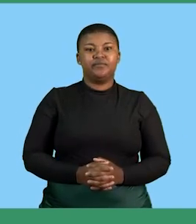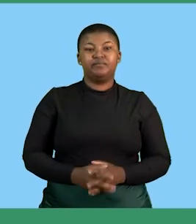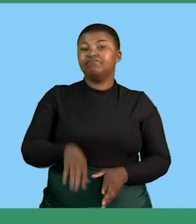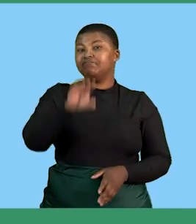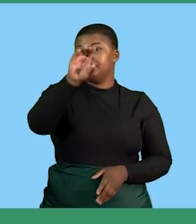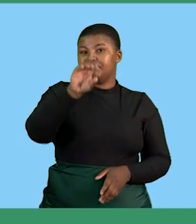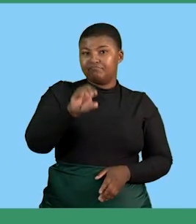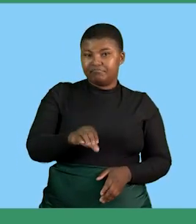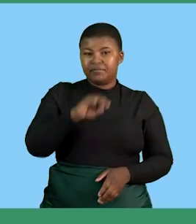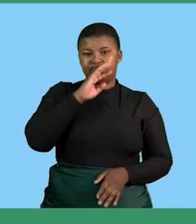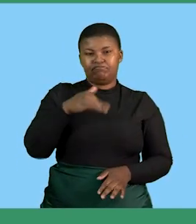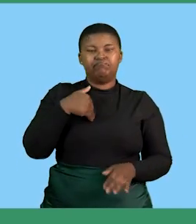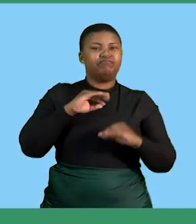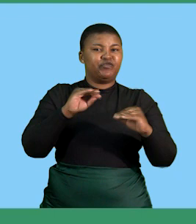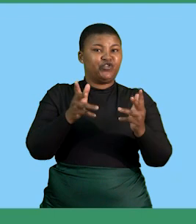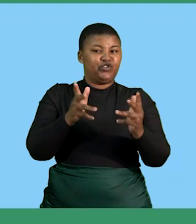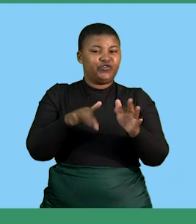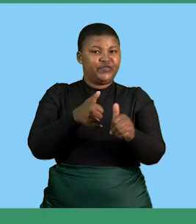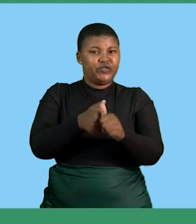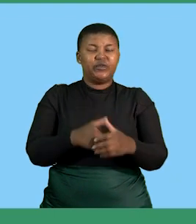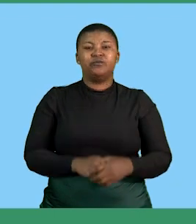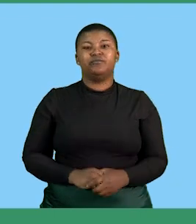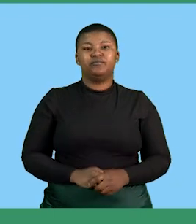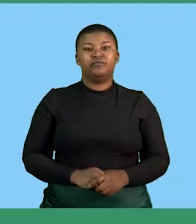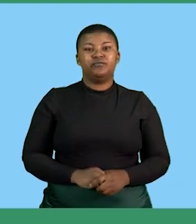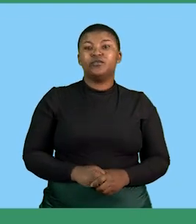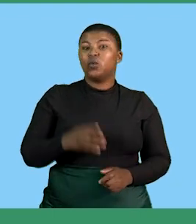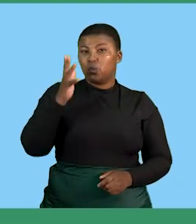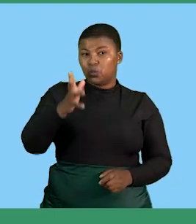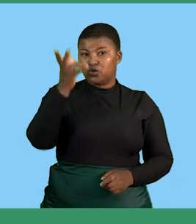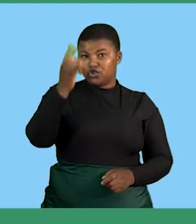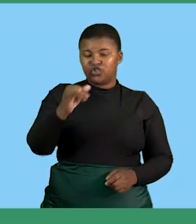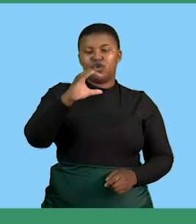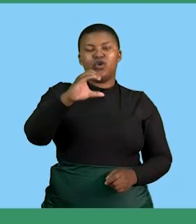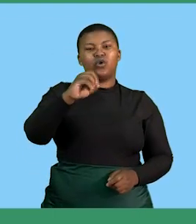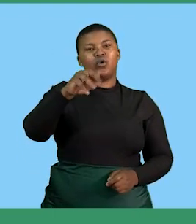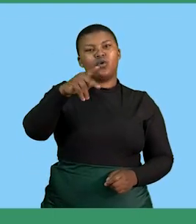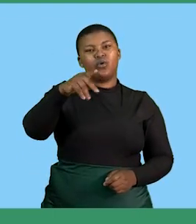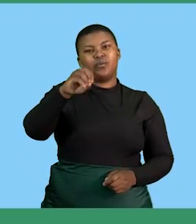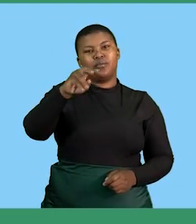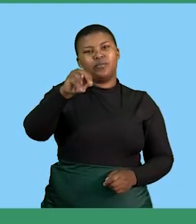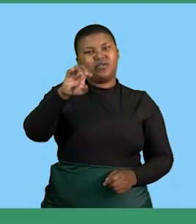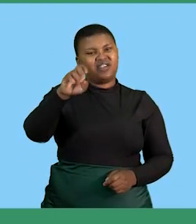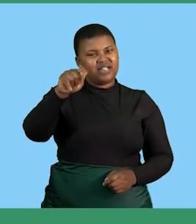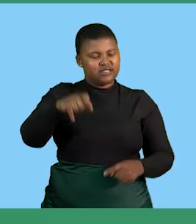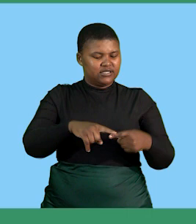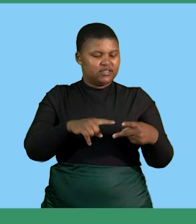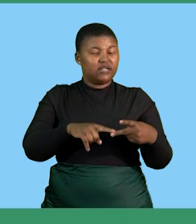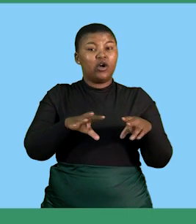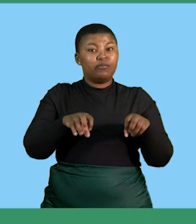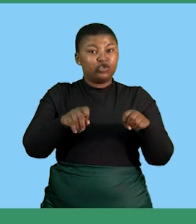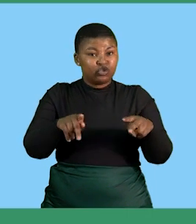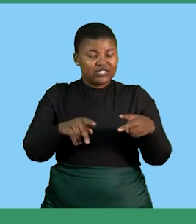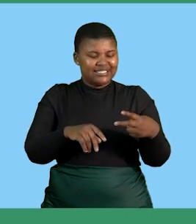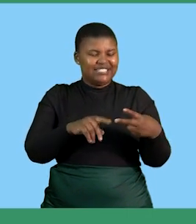Here is our concept maps. We will of course take a look at our components and then our